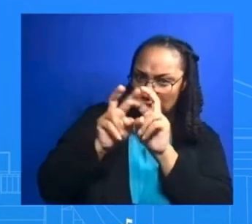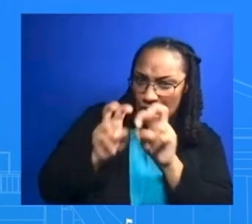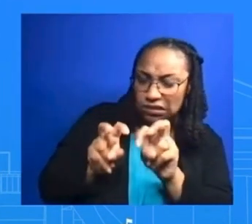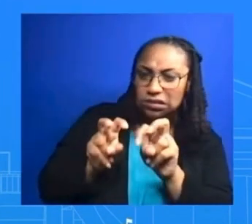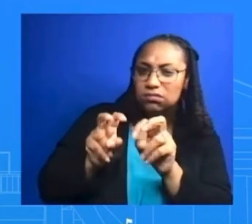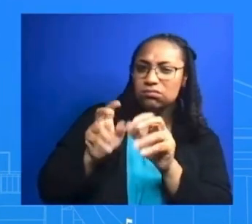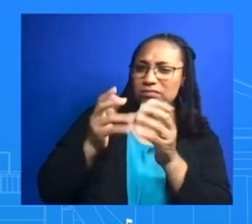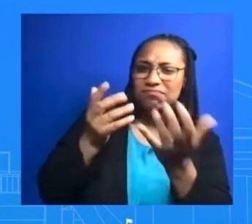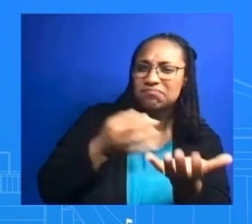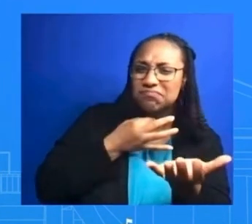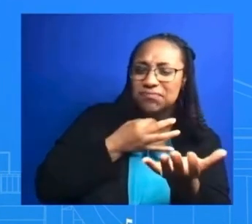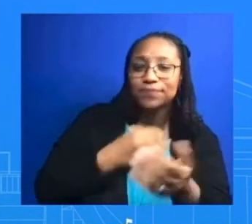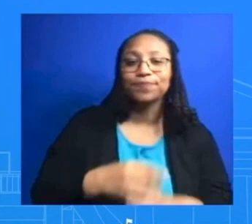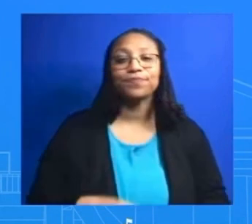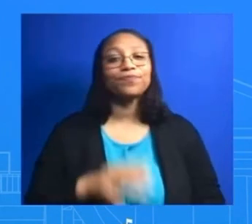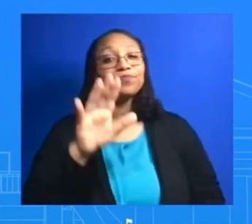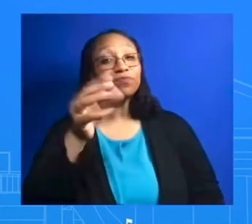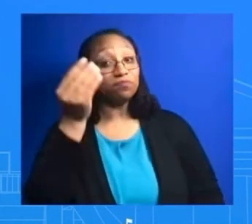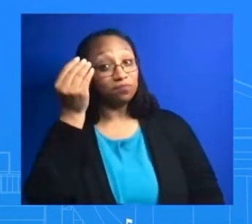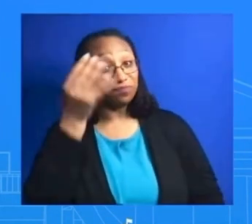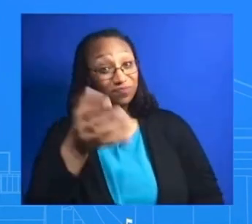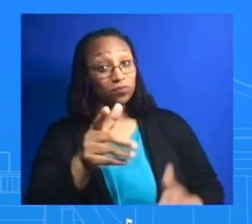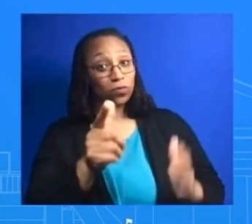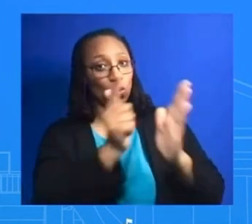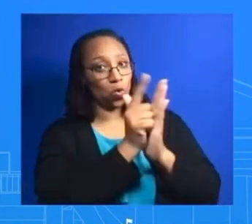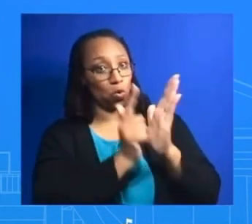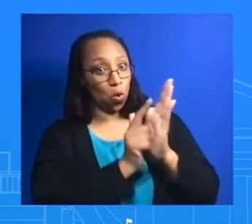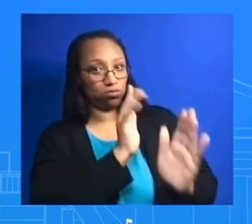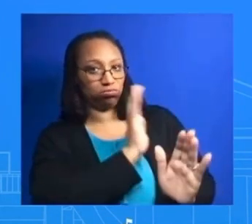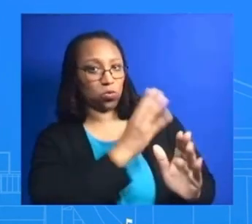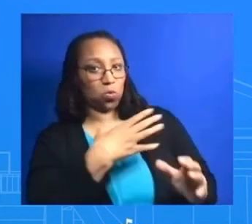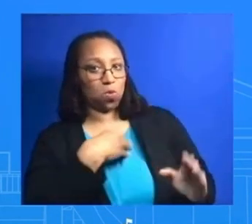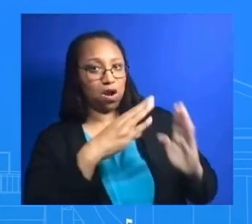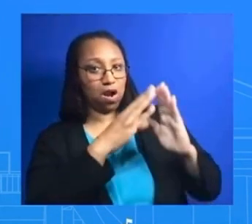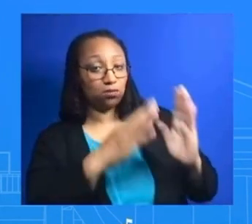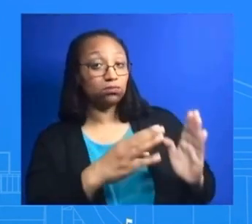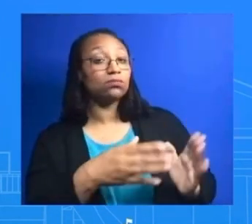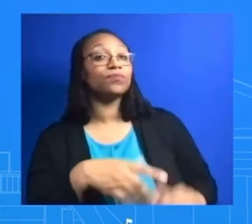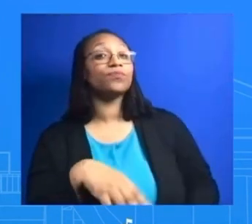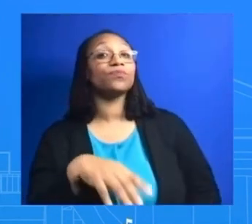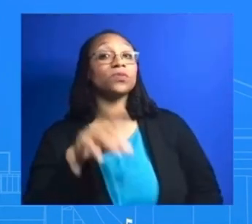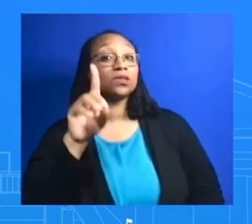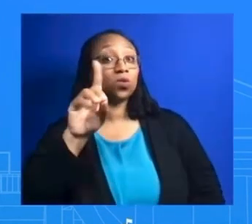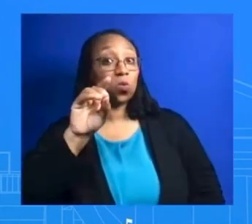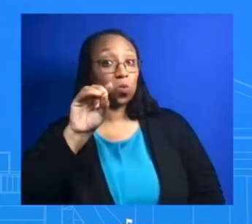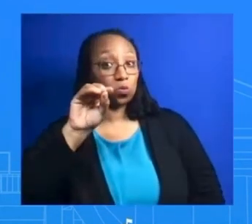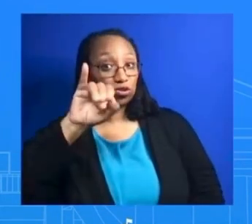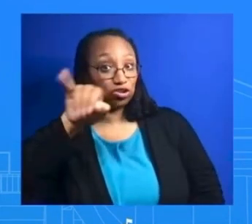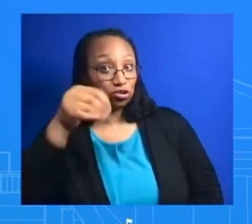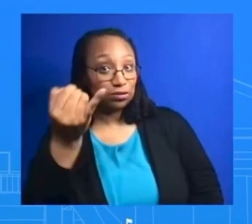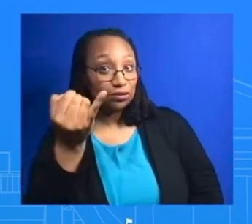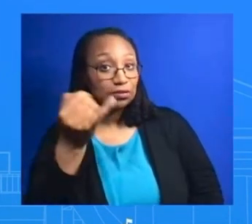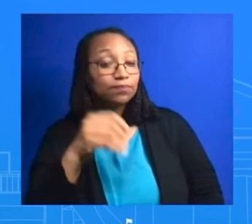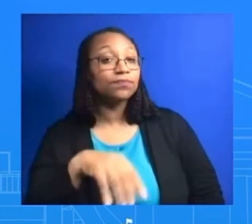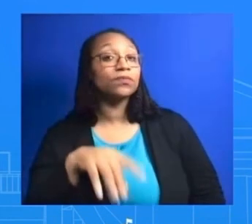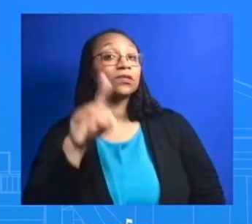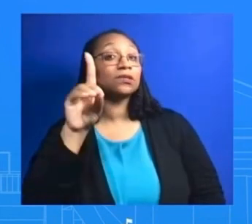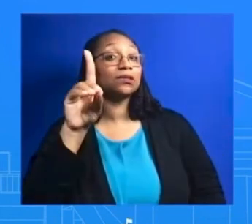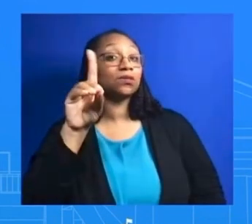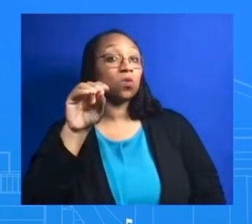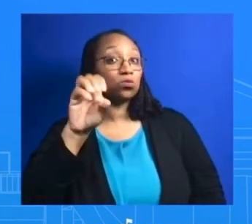from the White House, from the Department of Justice, all reviewed this plan. They weighed in and believed that it was legally